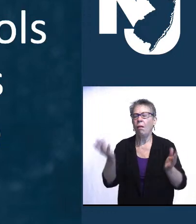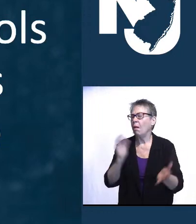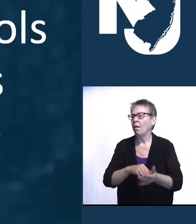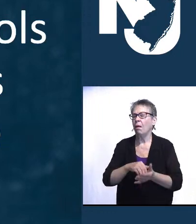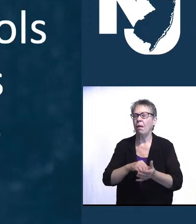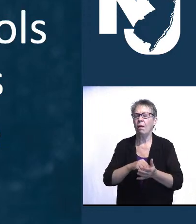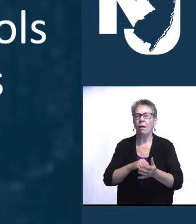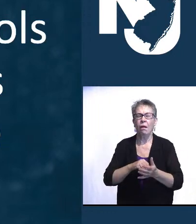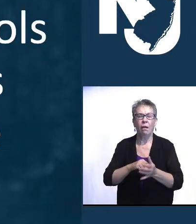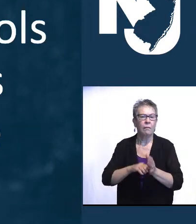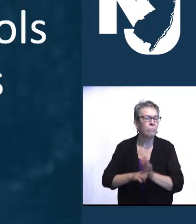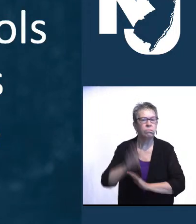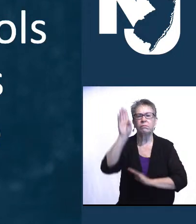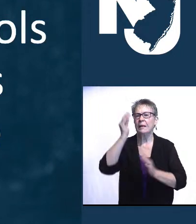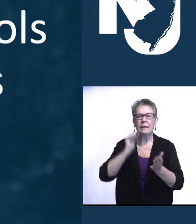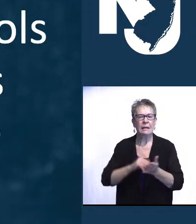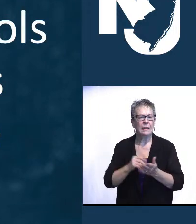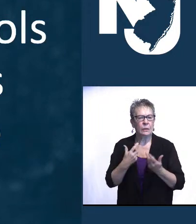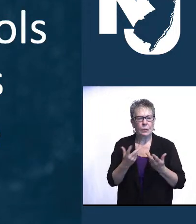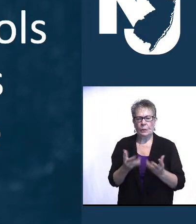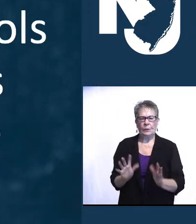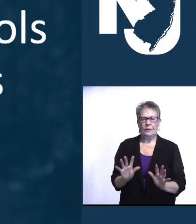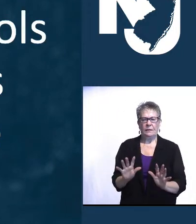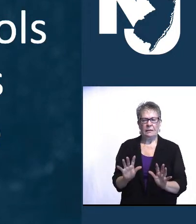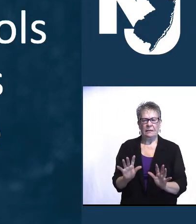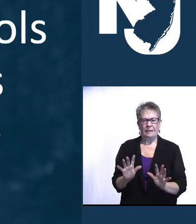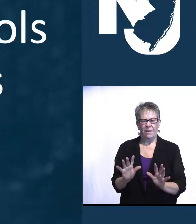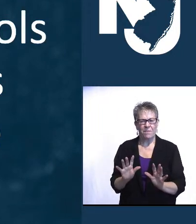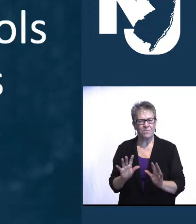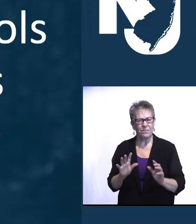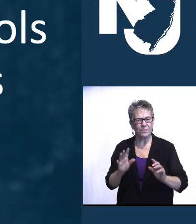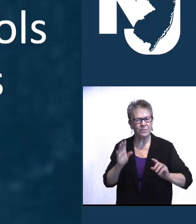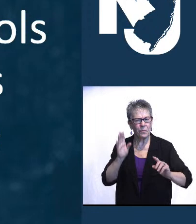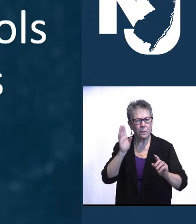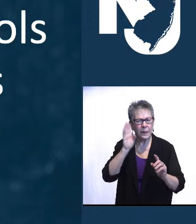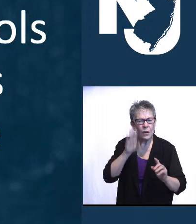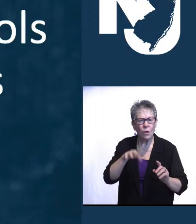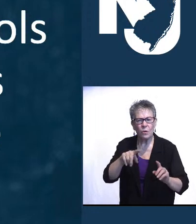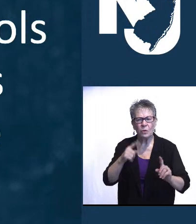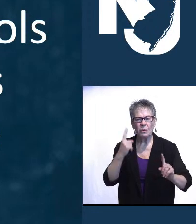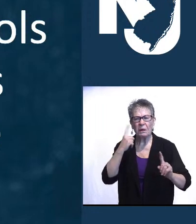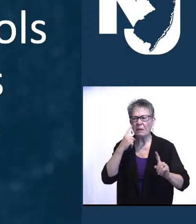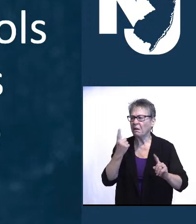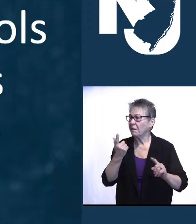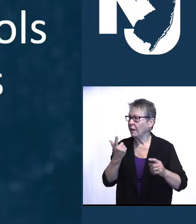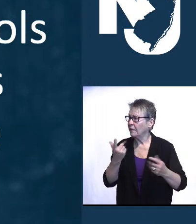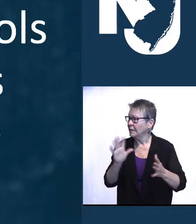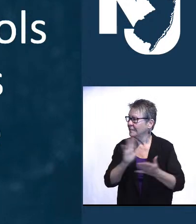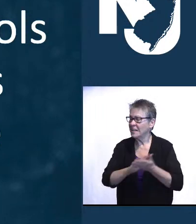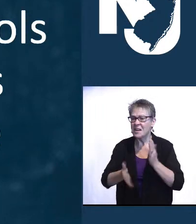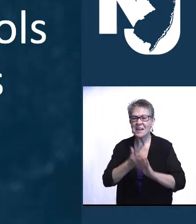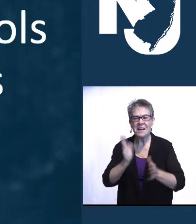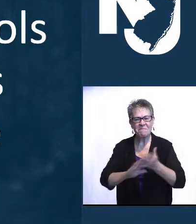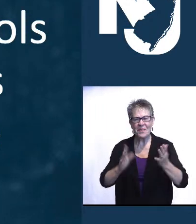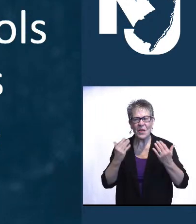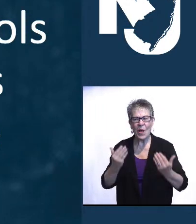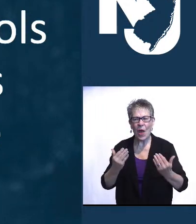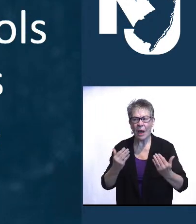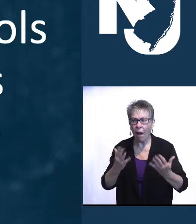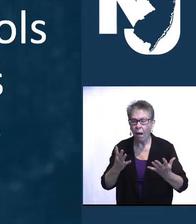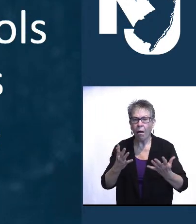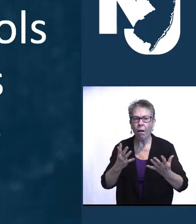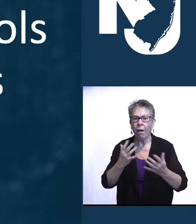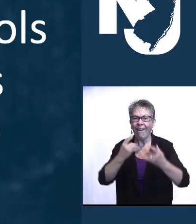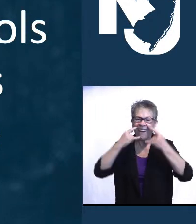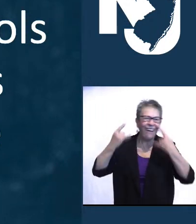last week, every time you think you've got this thing figured out, it humbles you. But we are confident that 4 weeks from now, we will be able